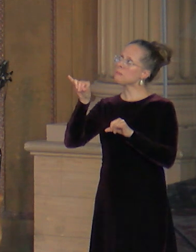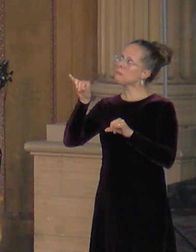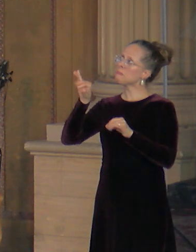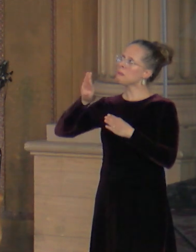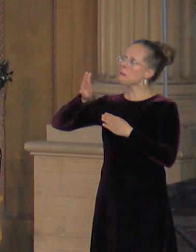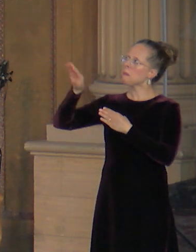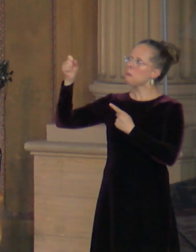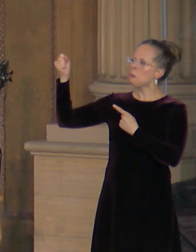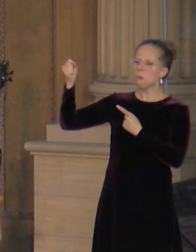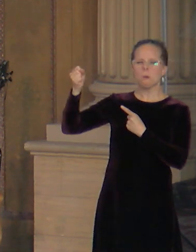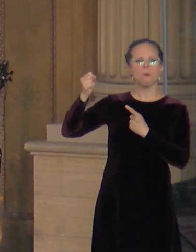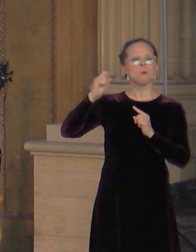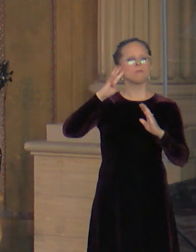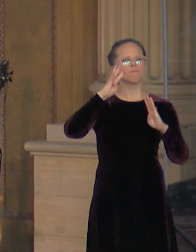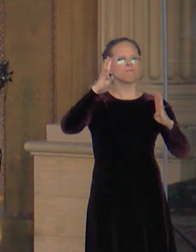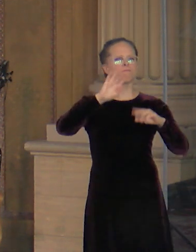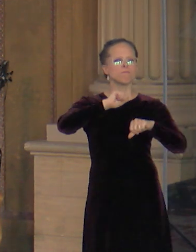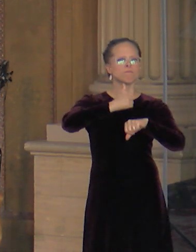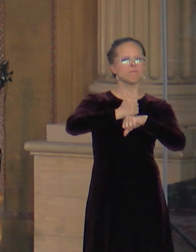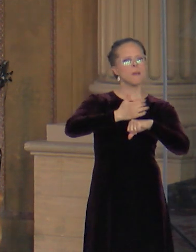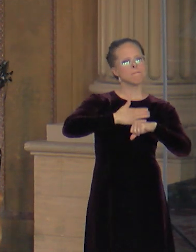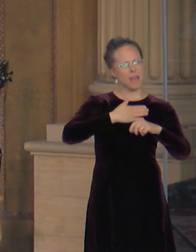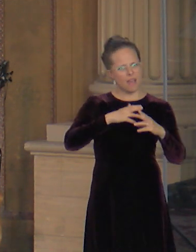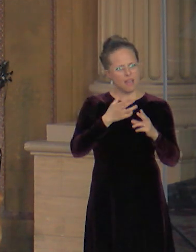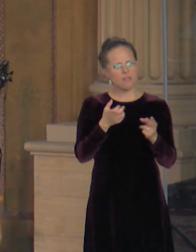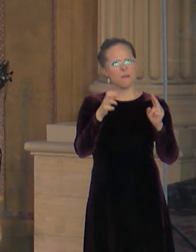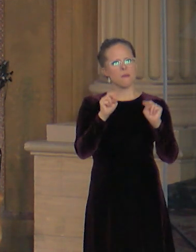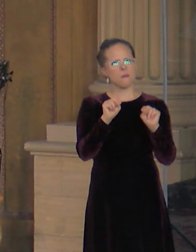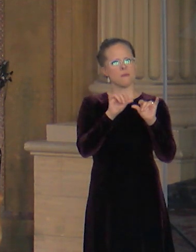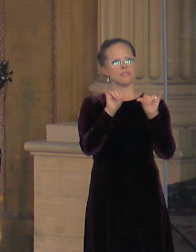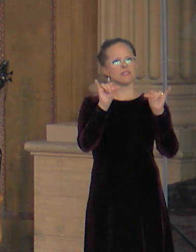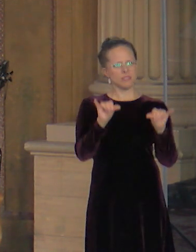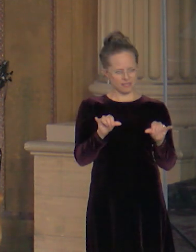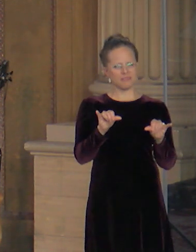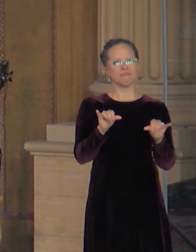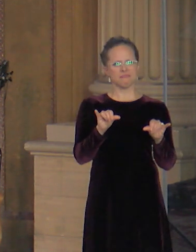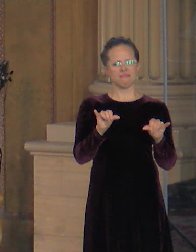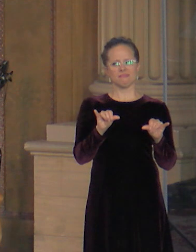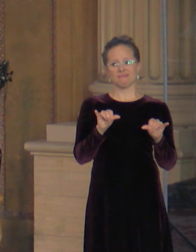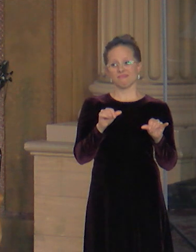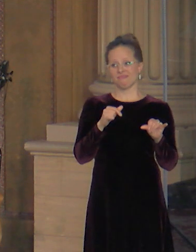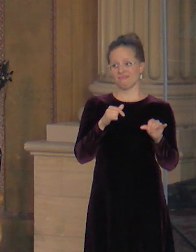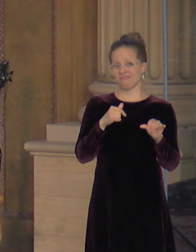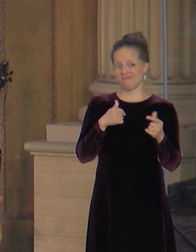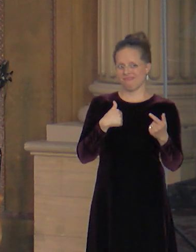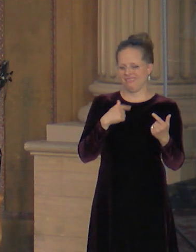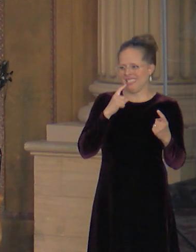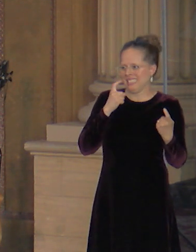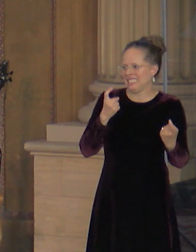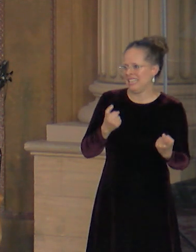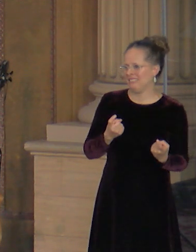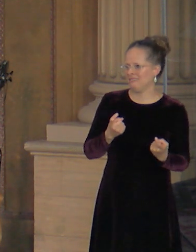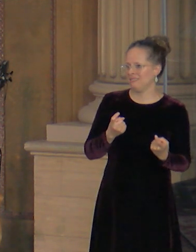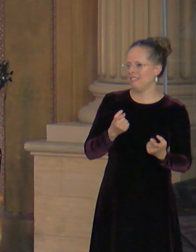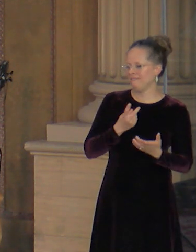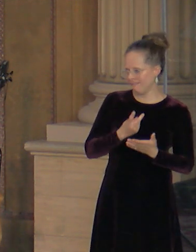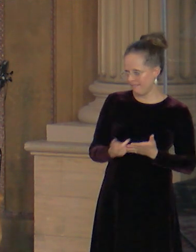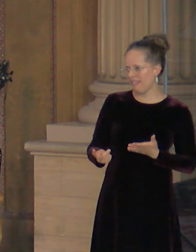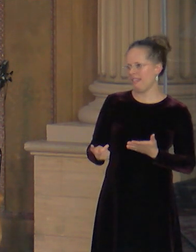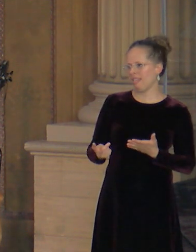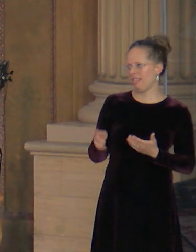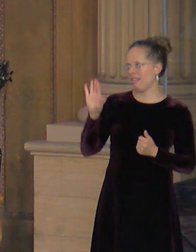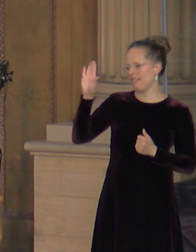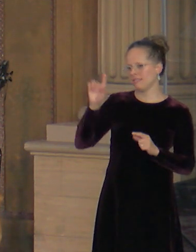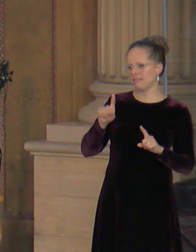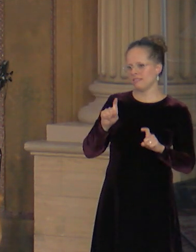way to approach our issues than the Scripture gives us we sin we fail the test but